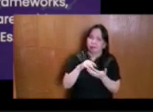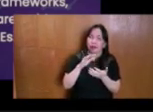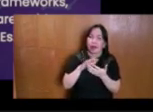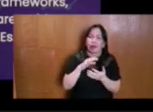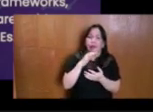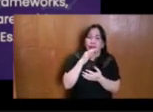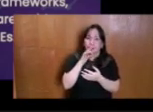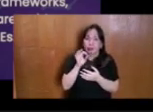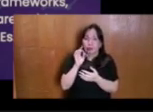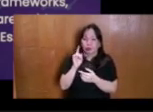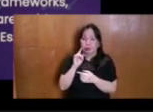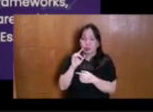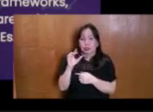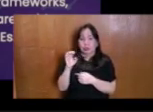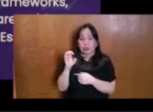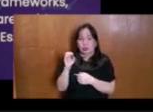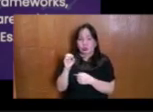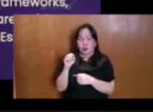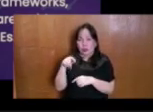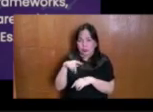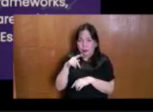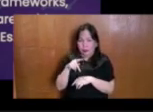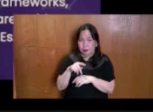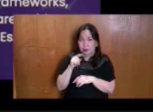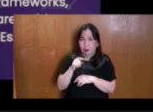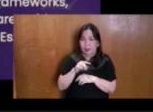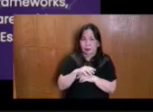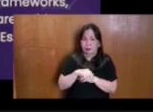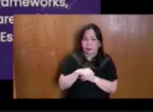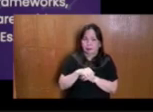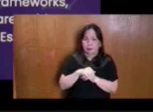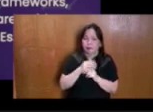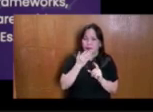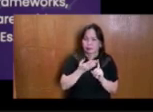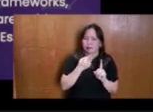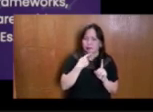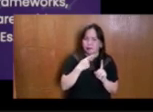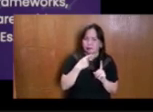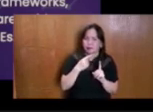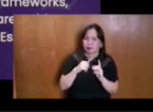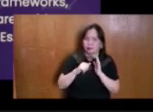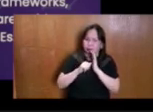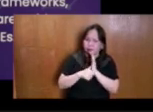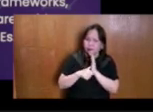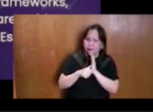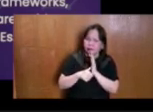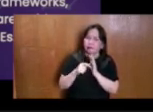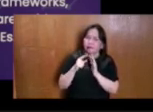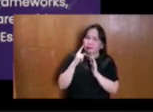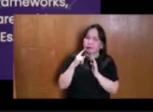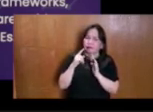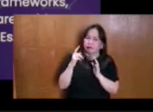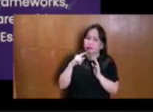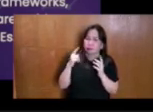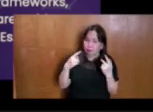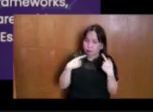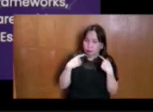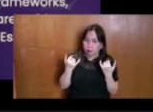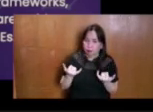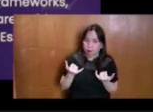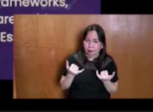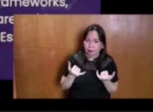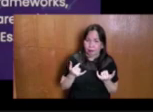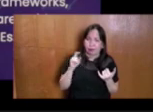CEOs in the Philippines, she keeps on emphasizing in forum that what we have really is